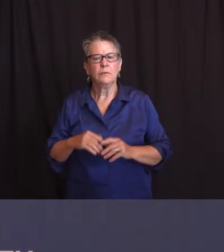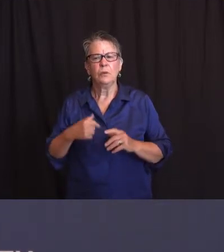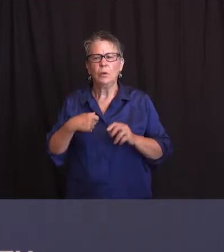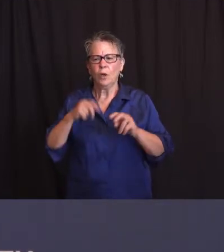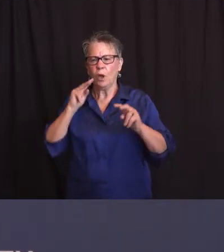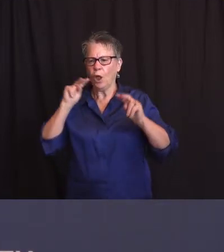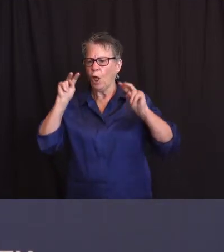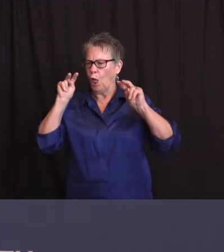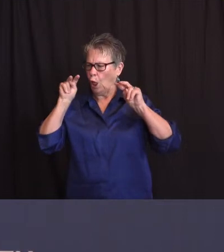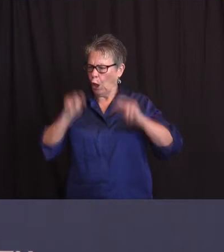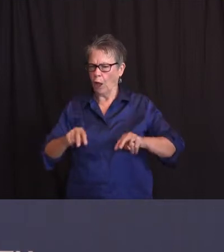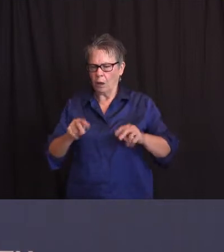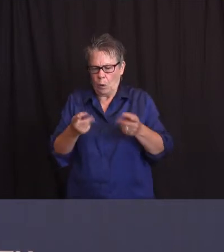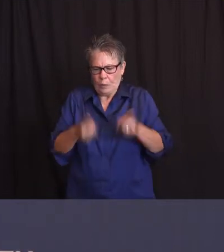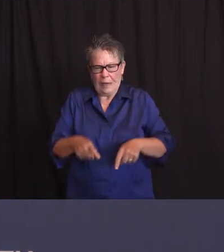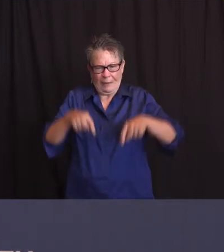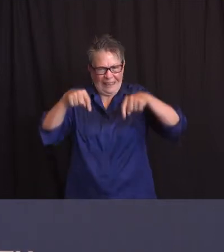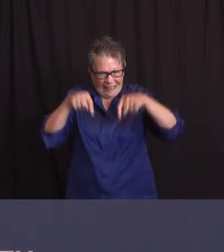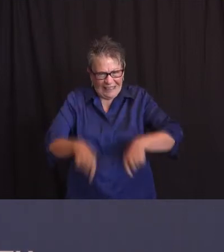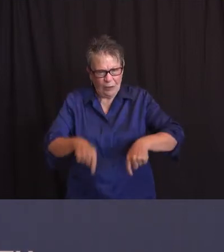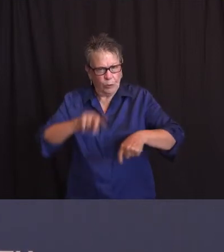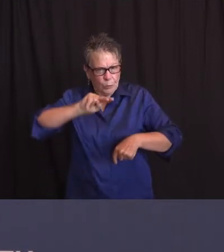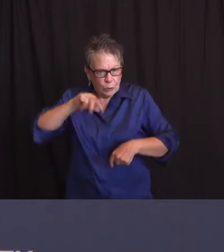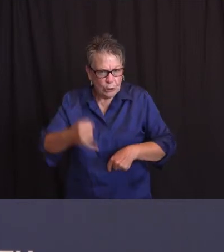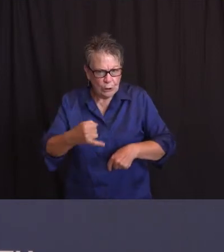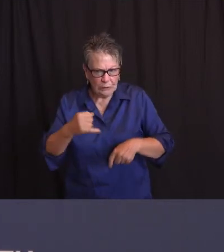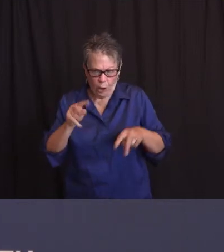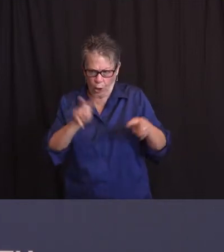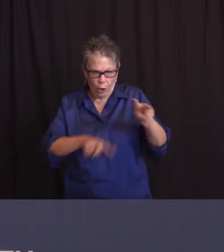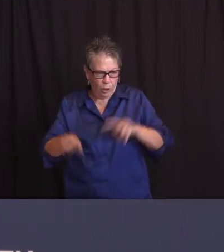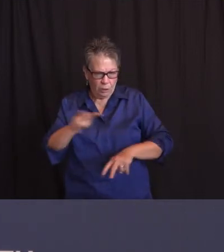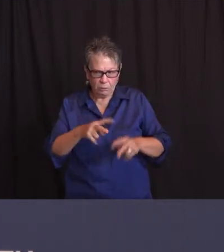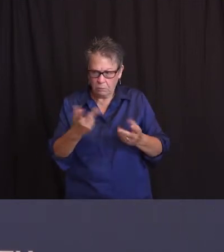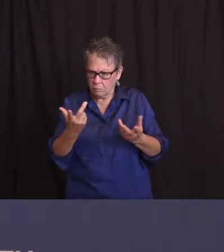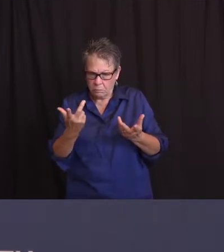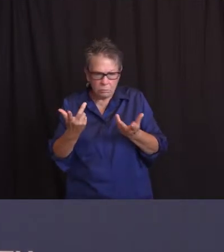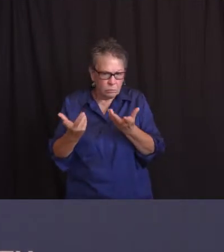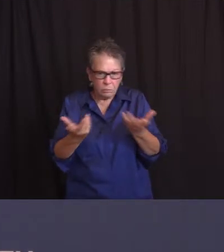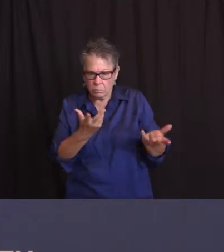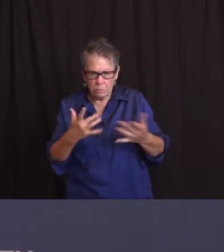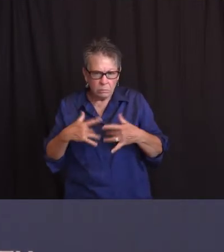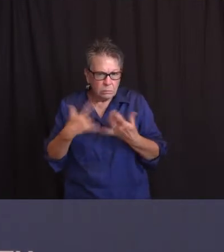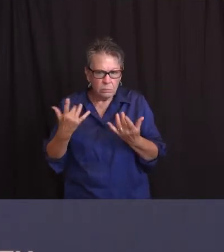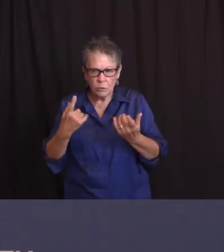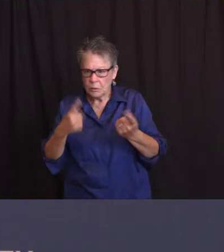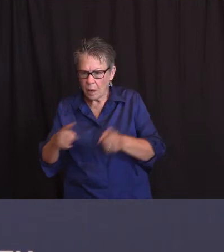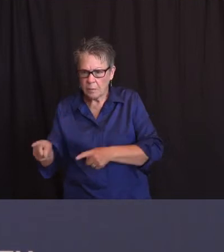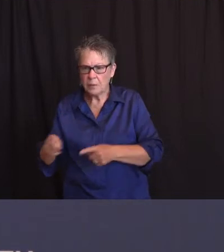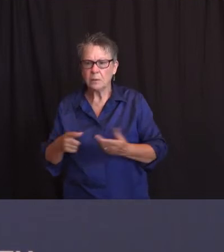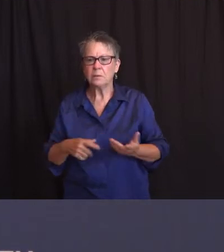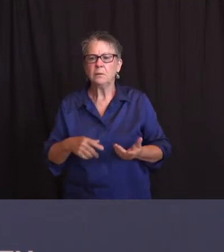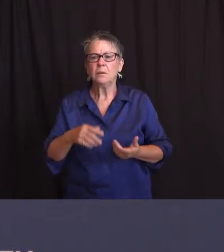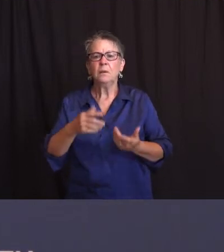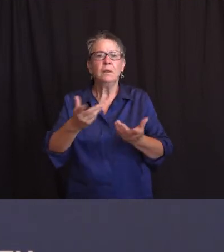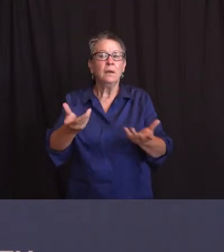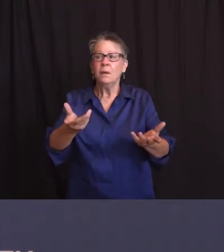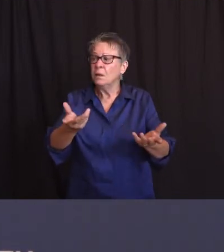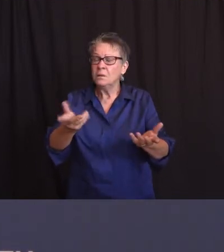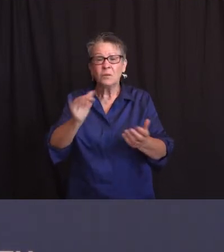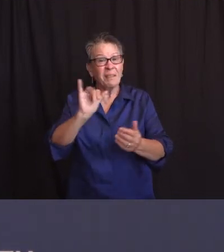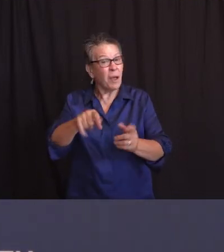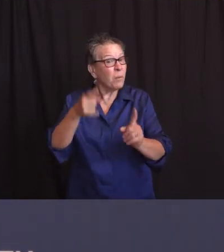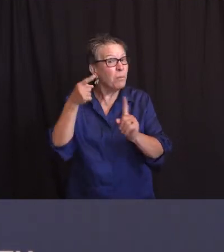And again, may I just go back to this, please get vaccinated. The more people we get vaccinated, the easier these decisions are going to